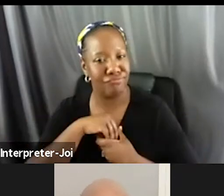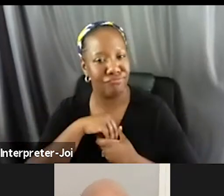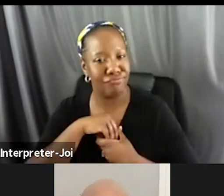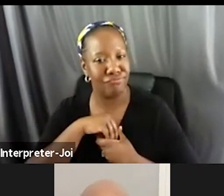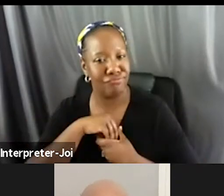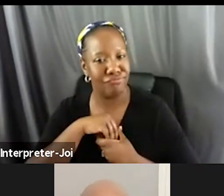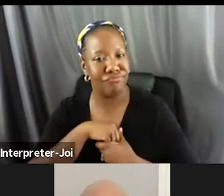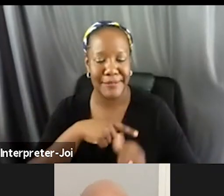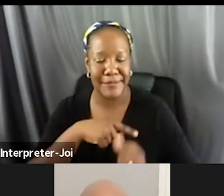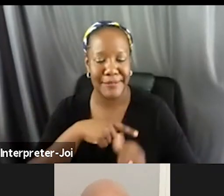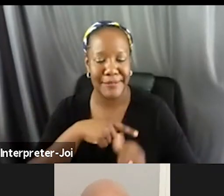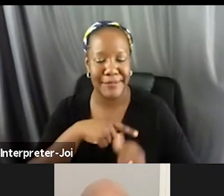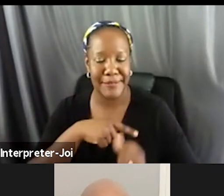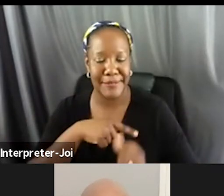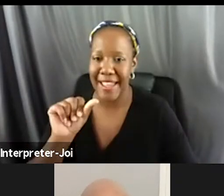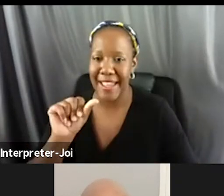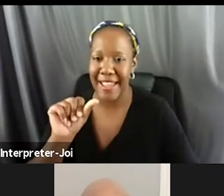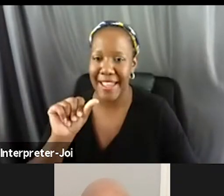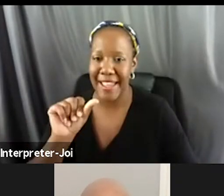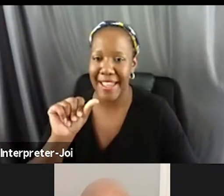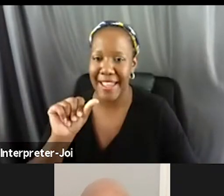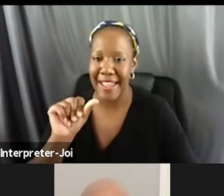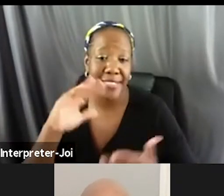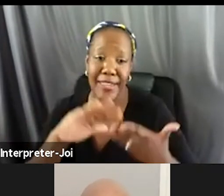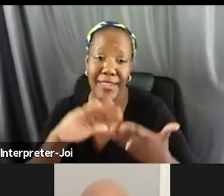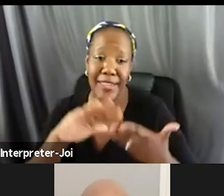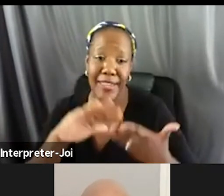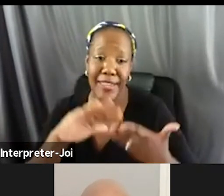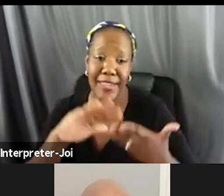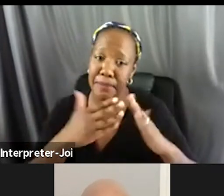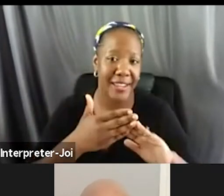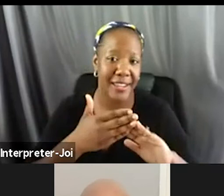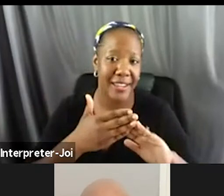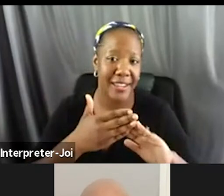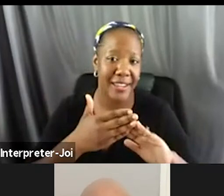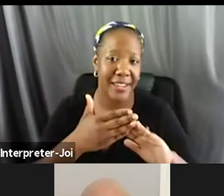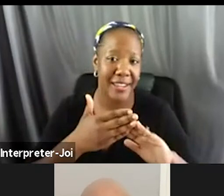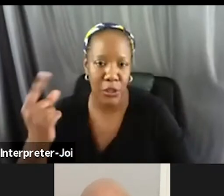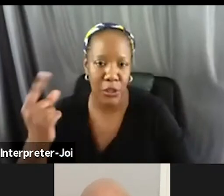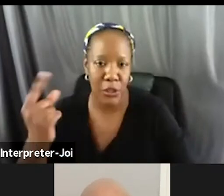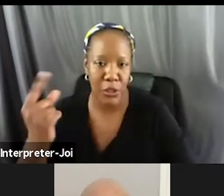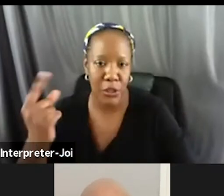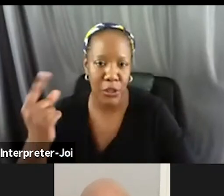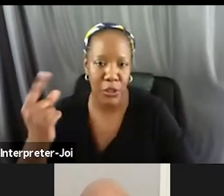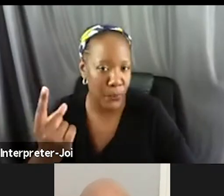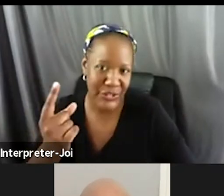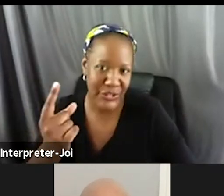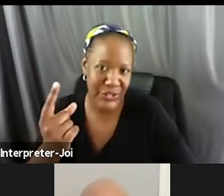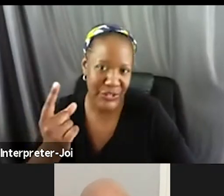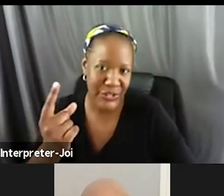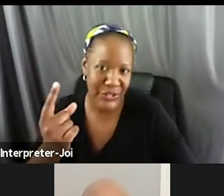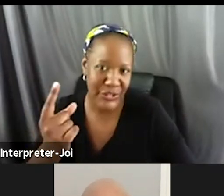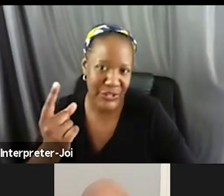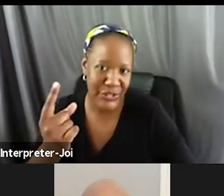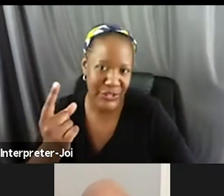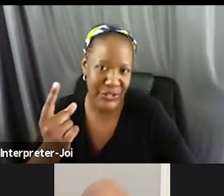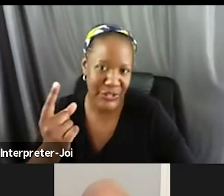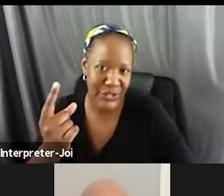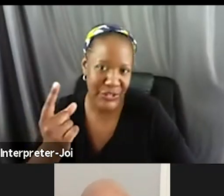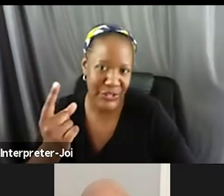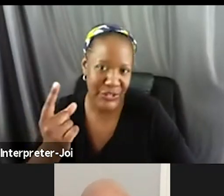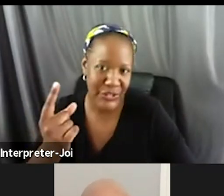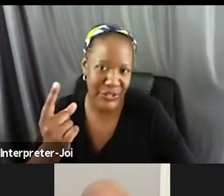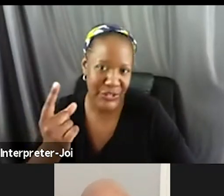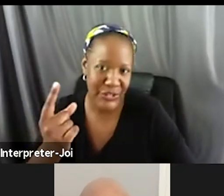This is Naya. I think community, know that you aren't alone. There are not just women, but when I went